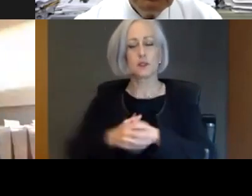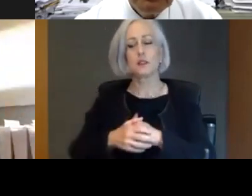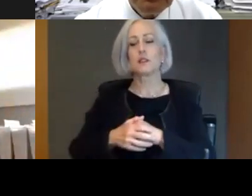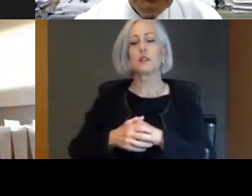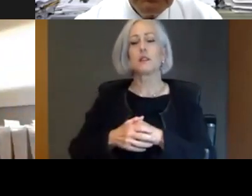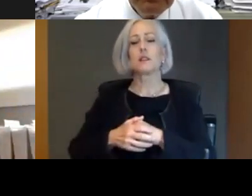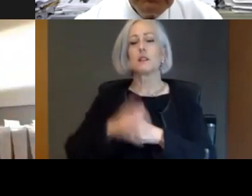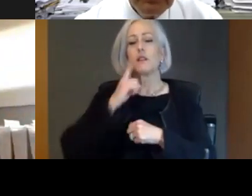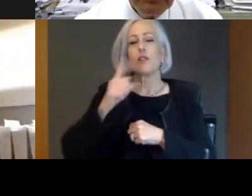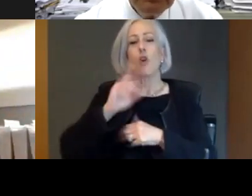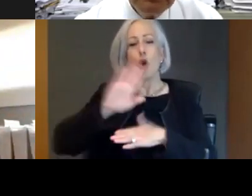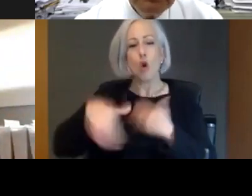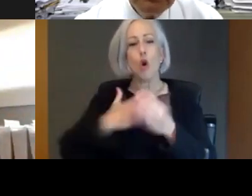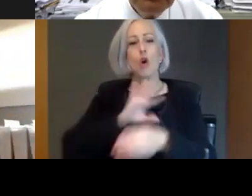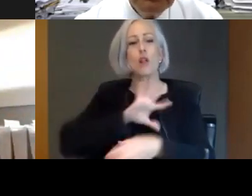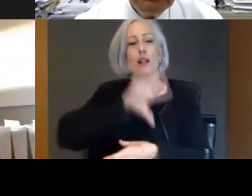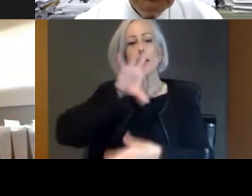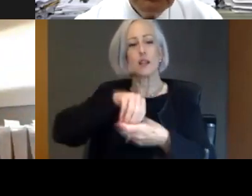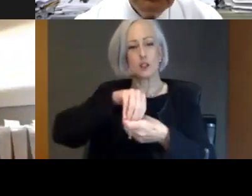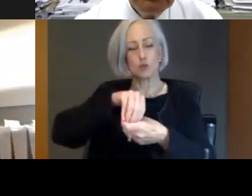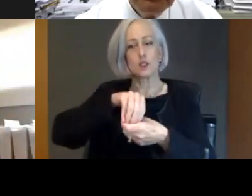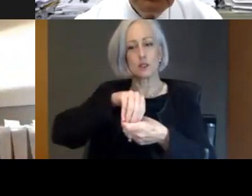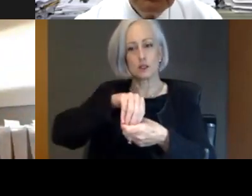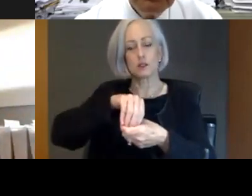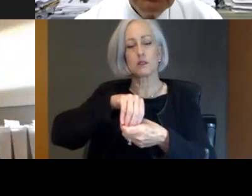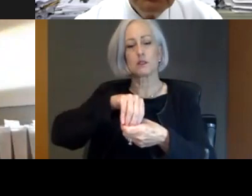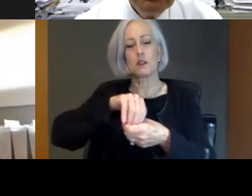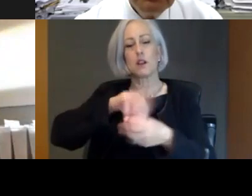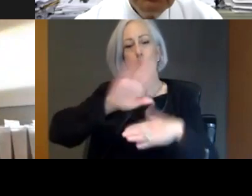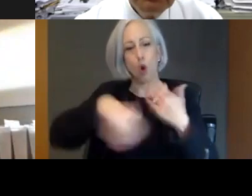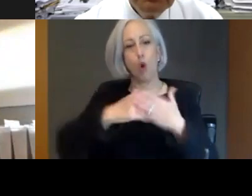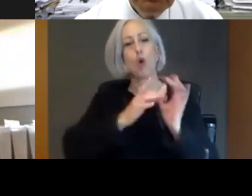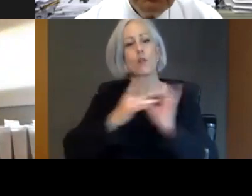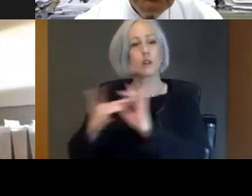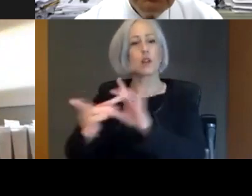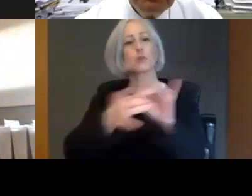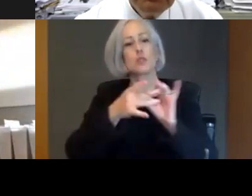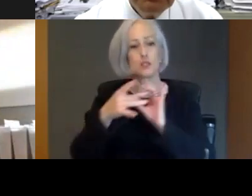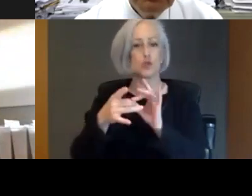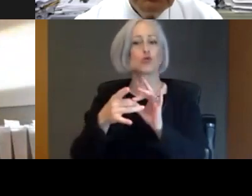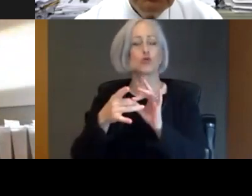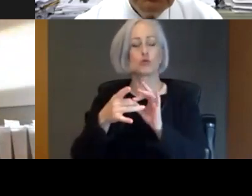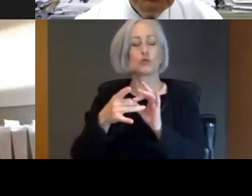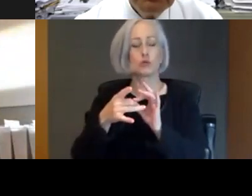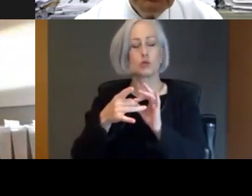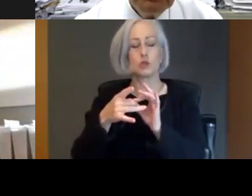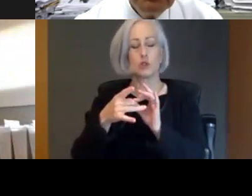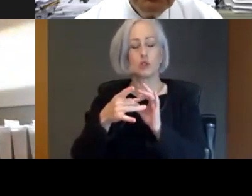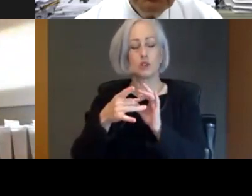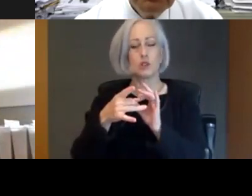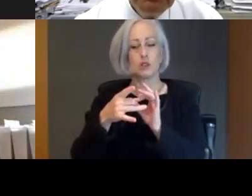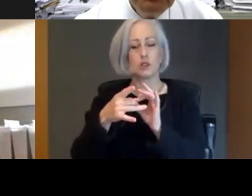the engagements I have been involved in for these collaborations, I've always said that one of the key things that